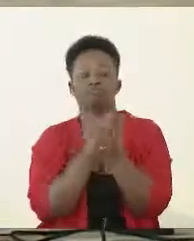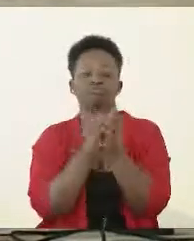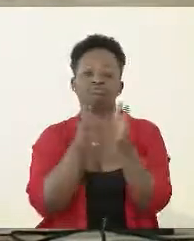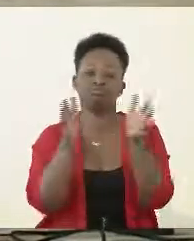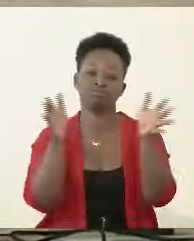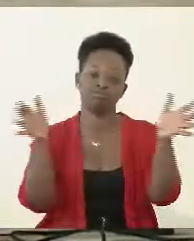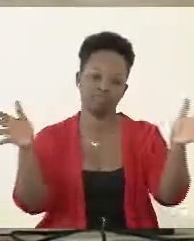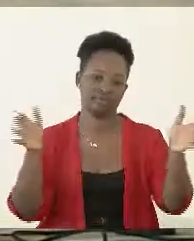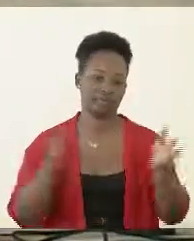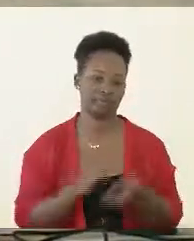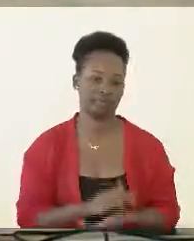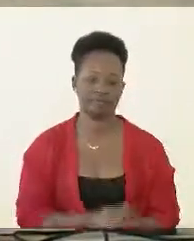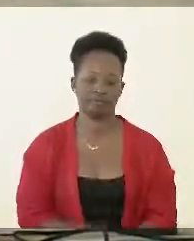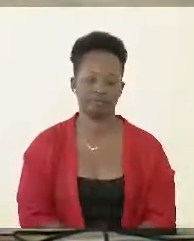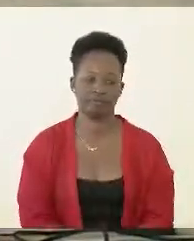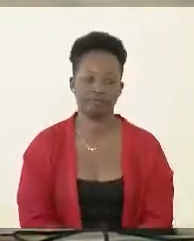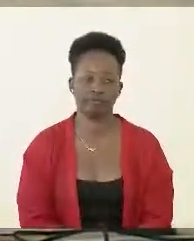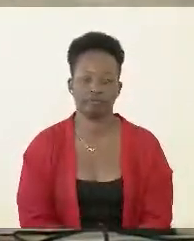So opening